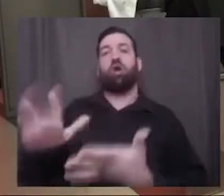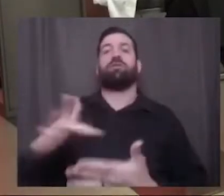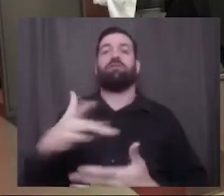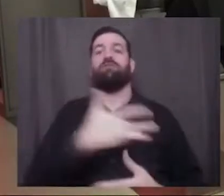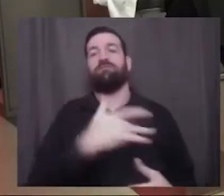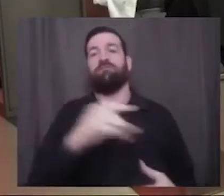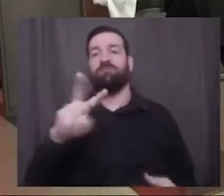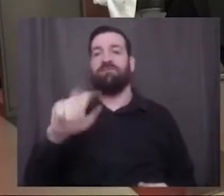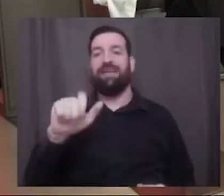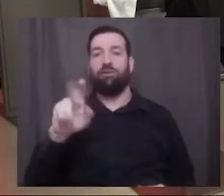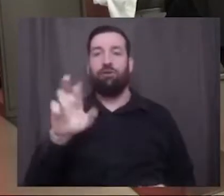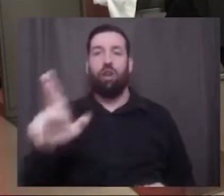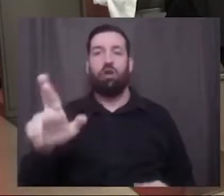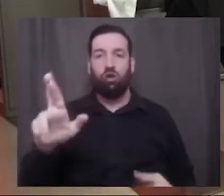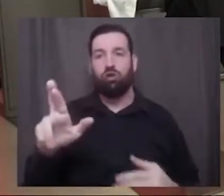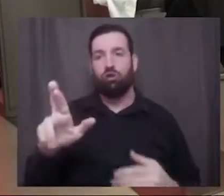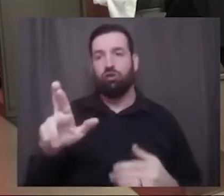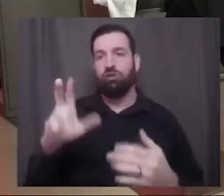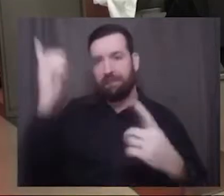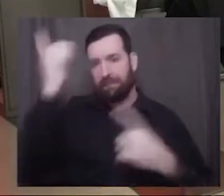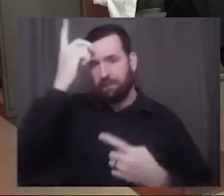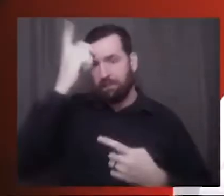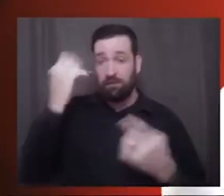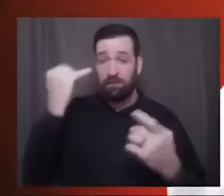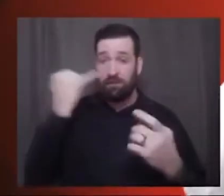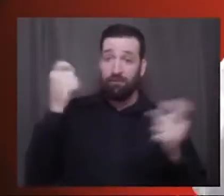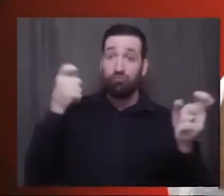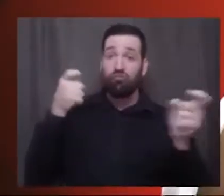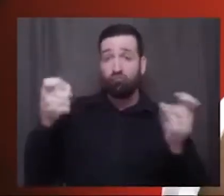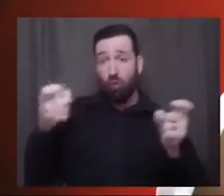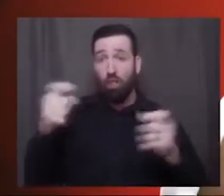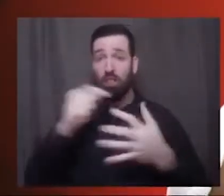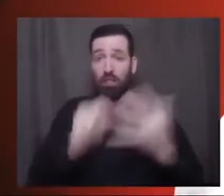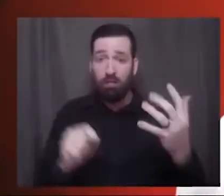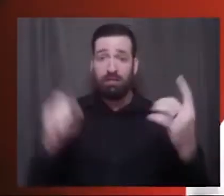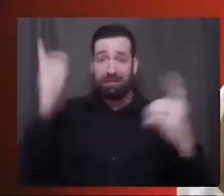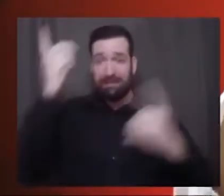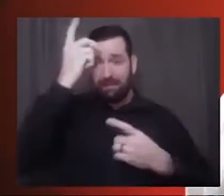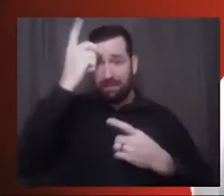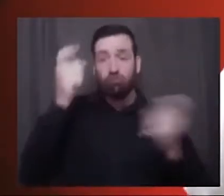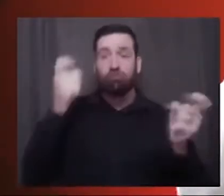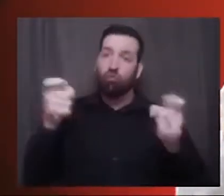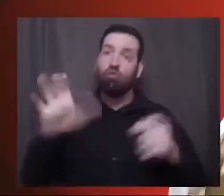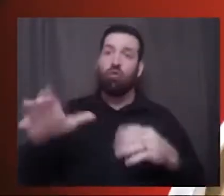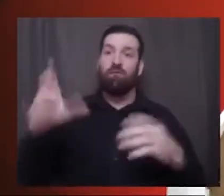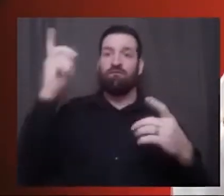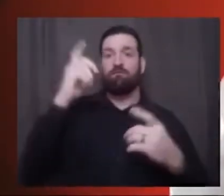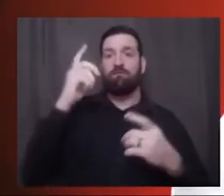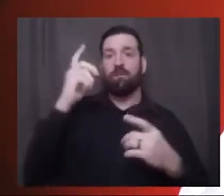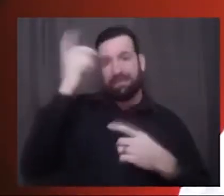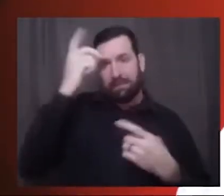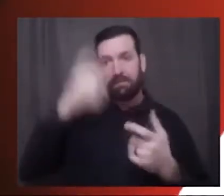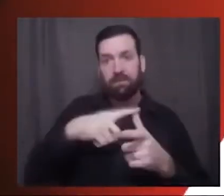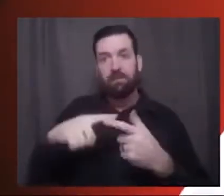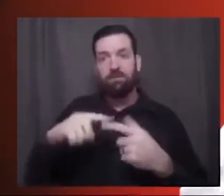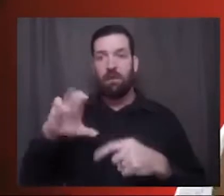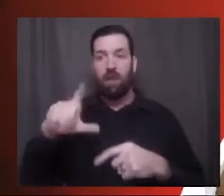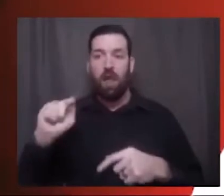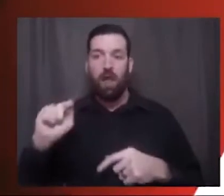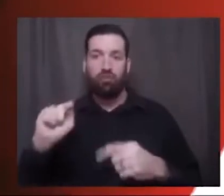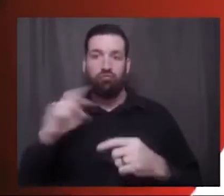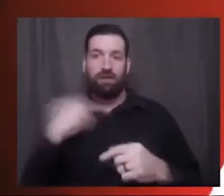thing is if you control those diseases and control your vascular disease, then your risk of clot goes down. Right. So